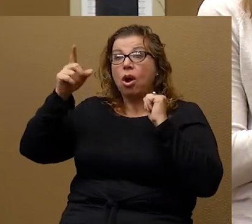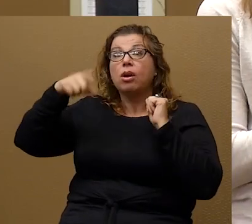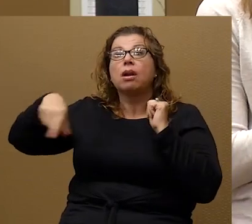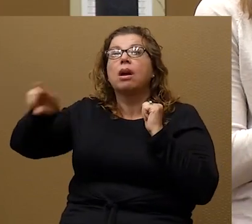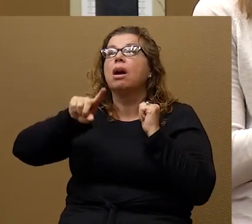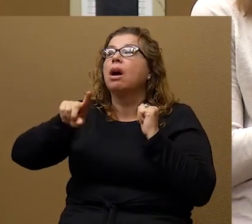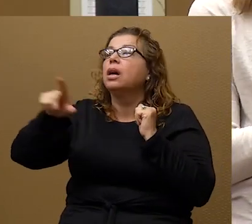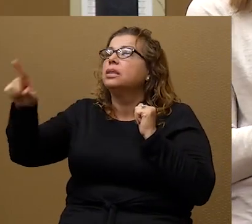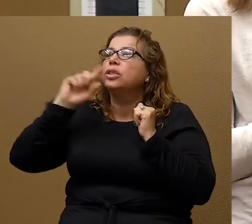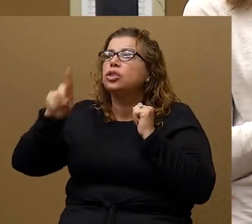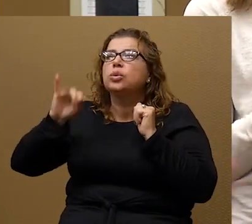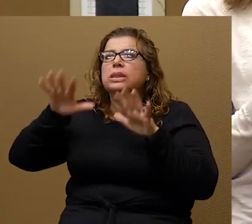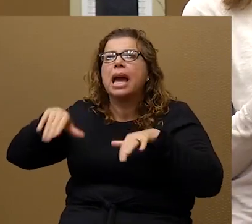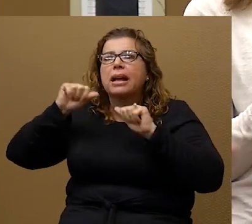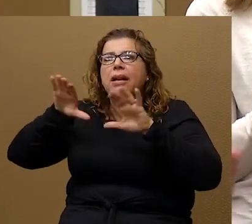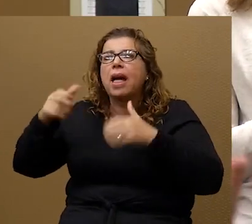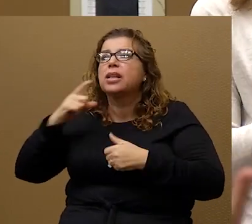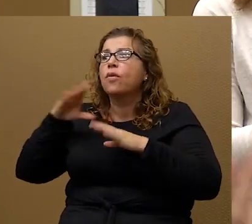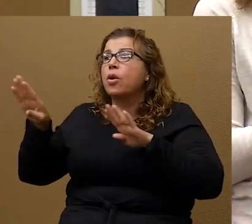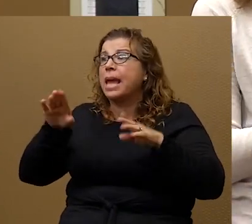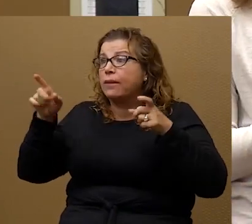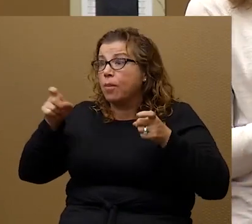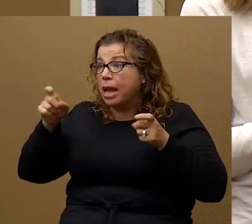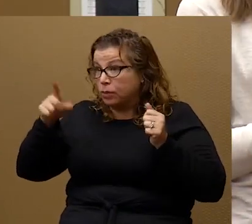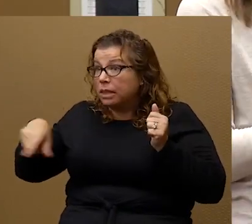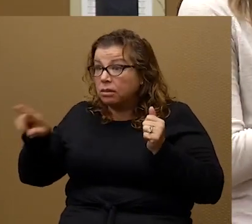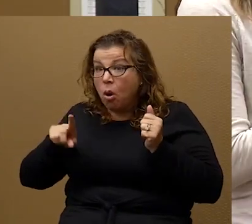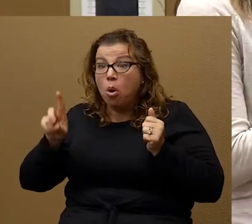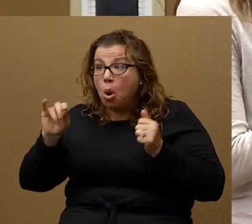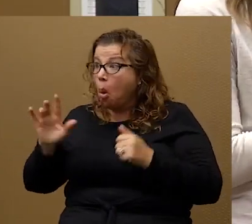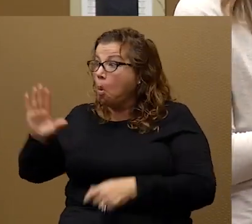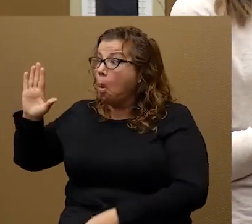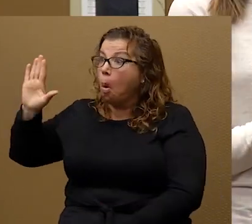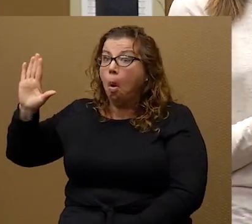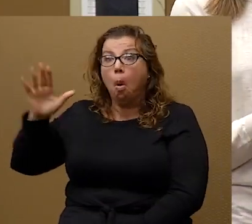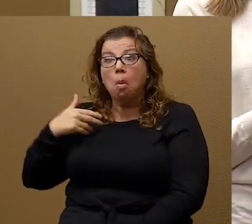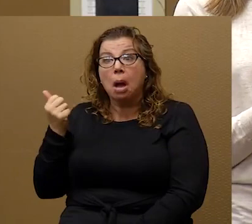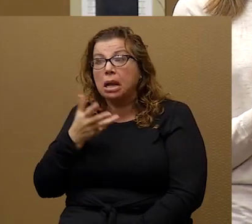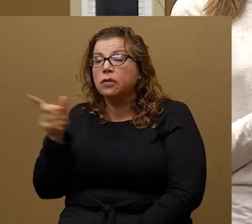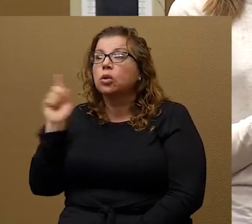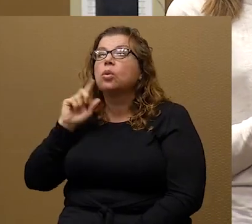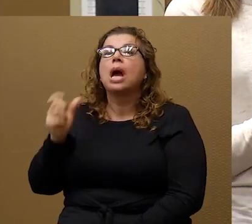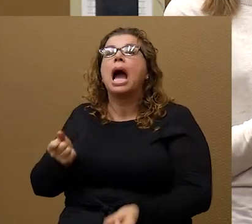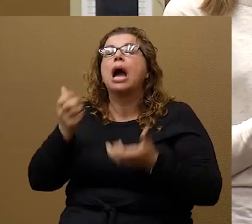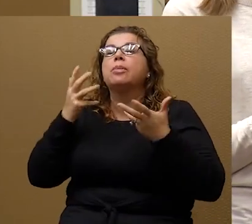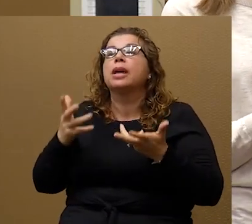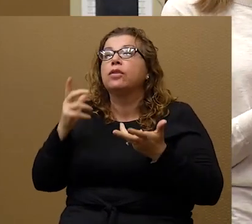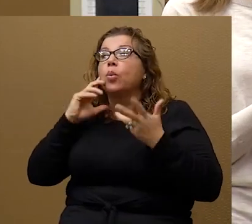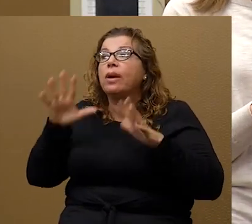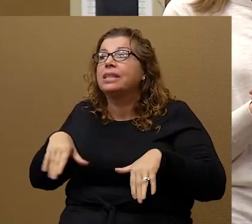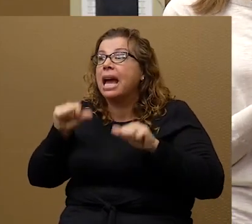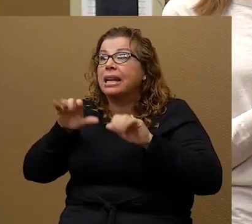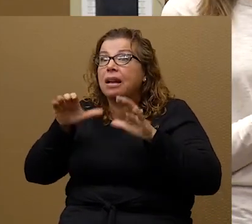behavior management? Oh, pretty good size. How many in additional disabilities?